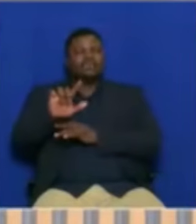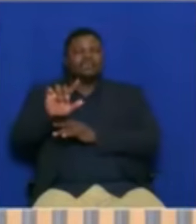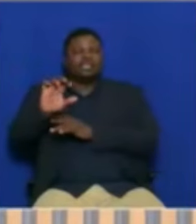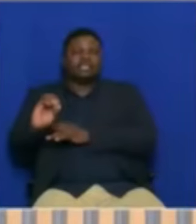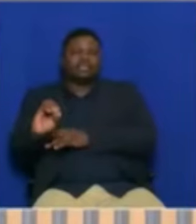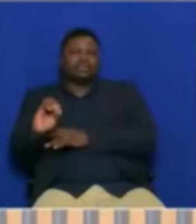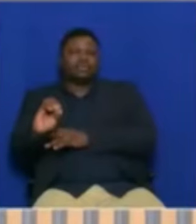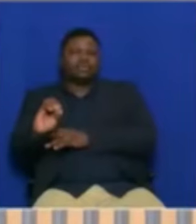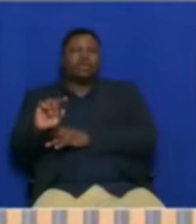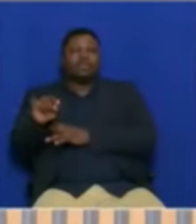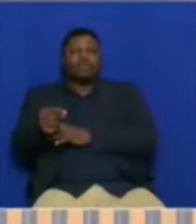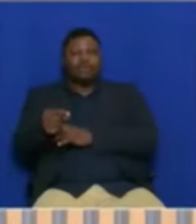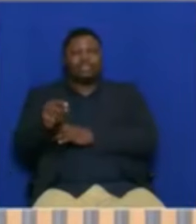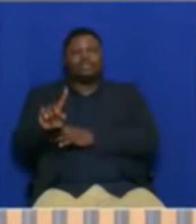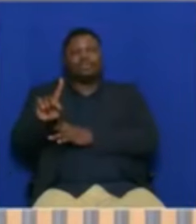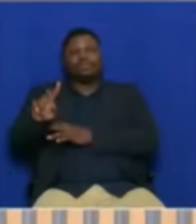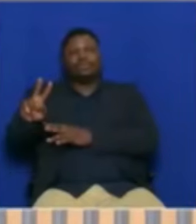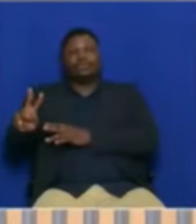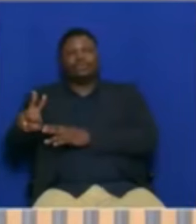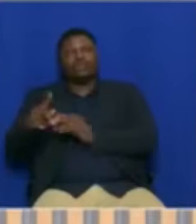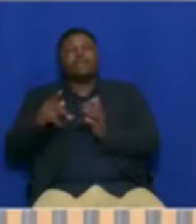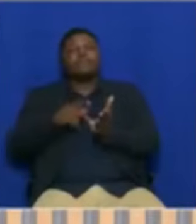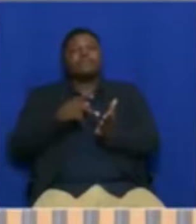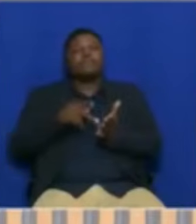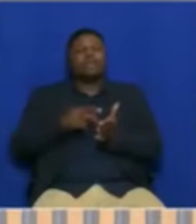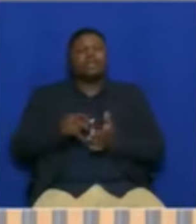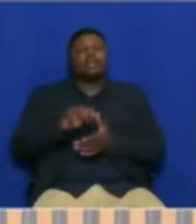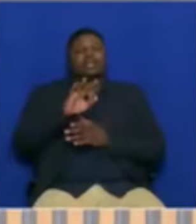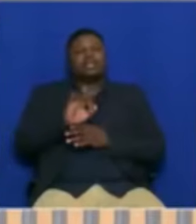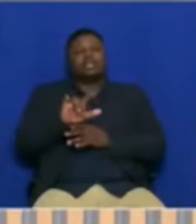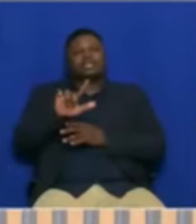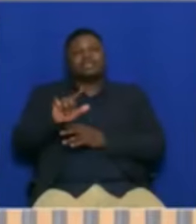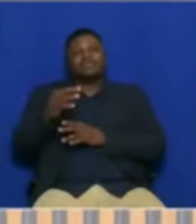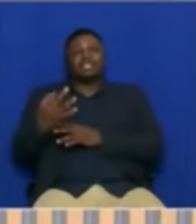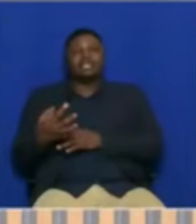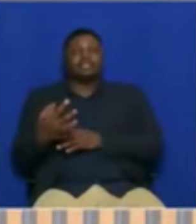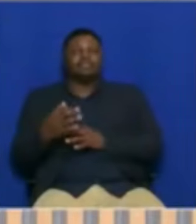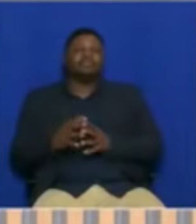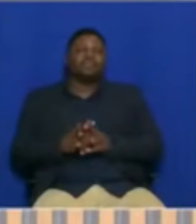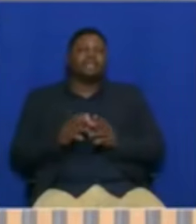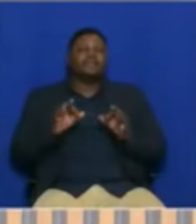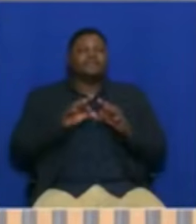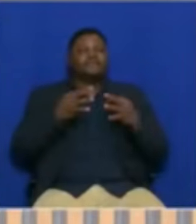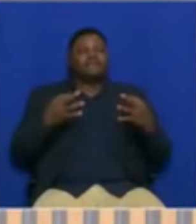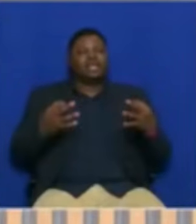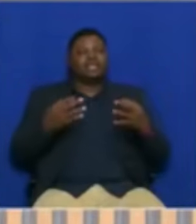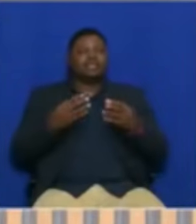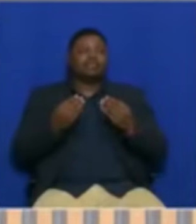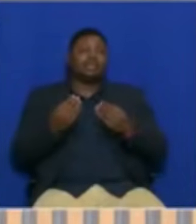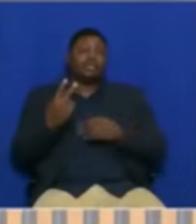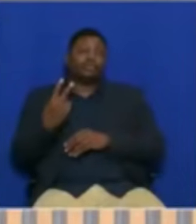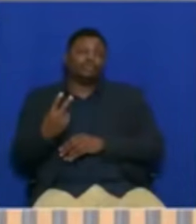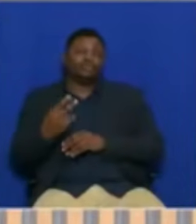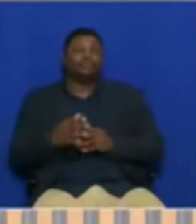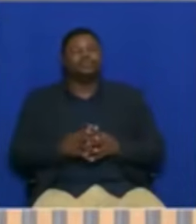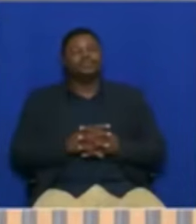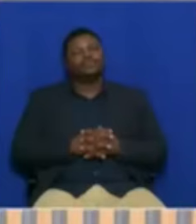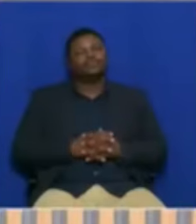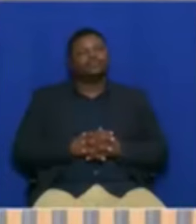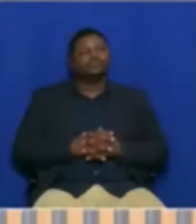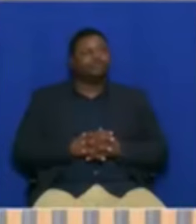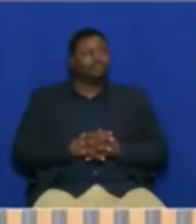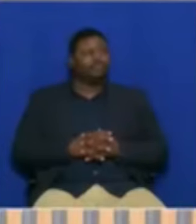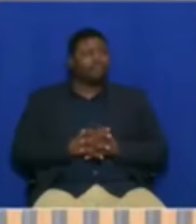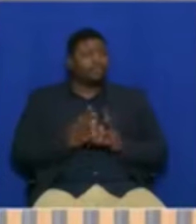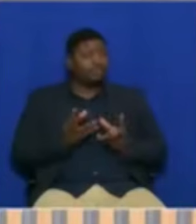is 373, file 2. Are you winning? Getting